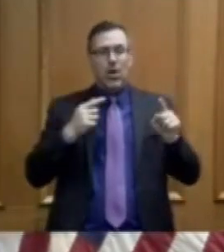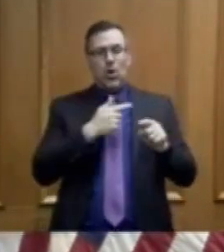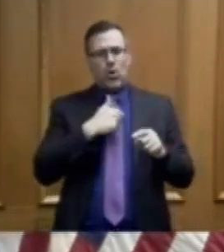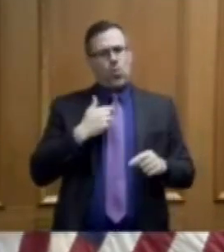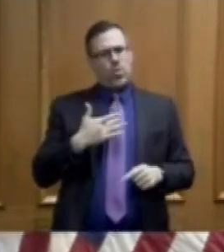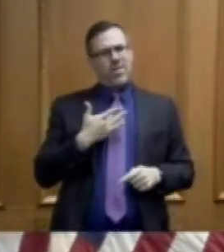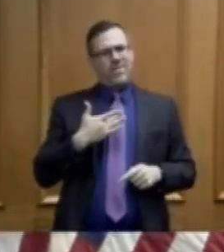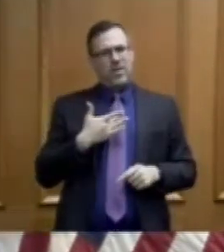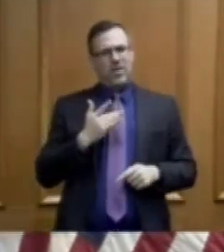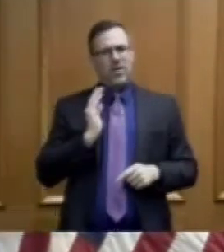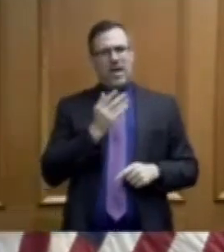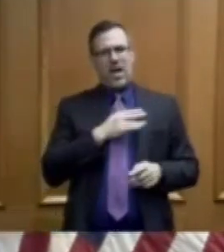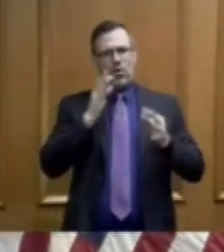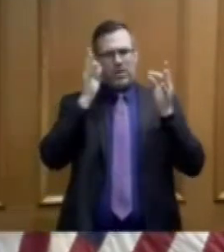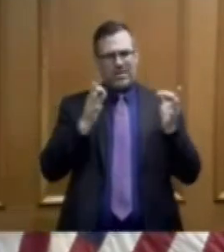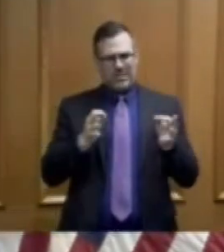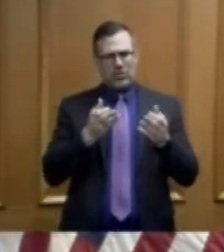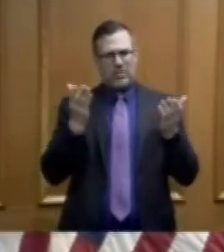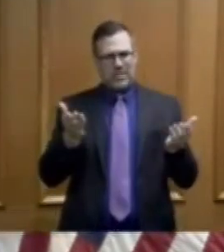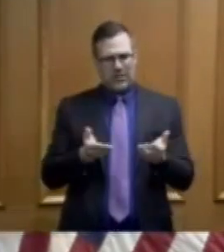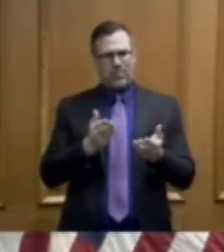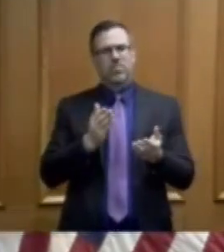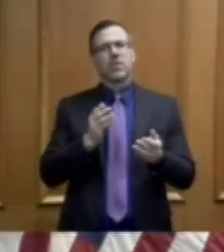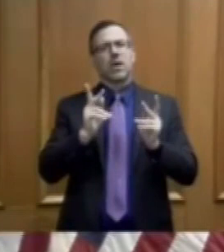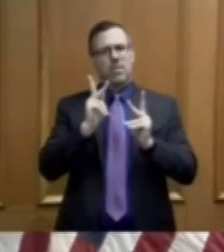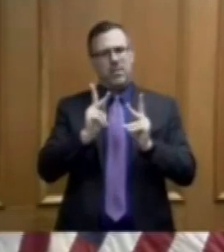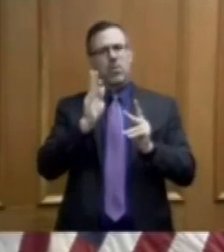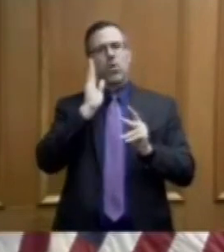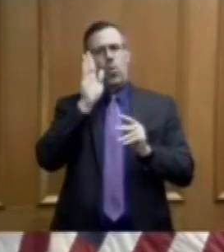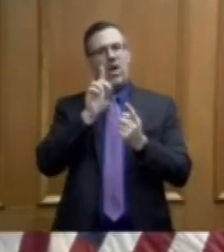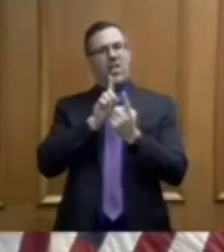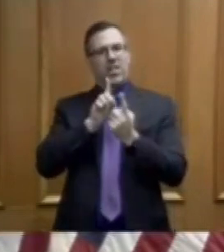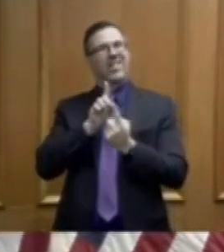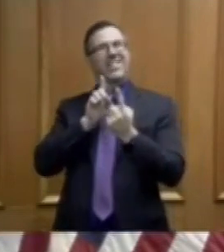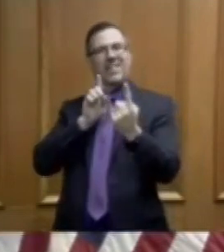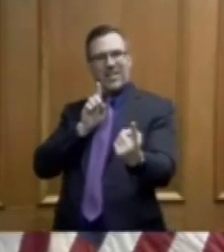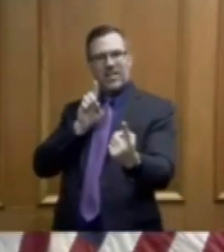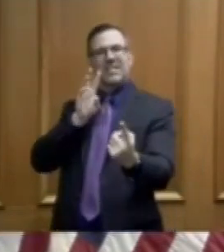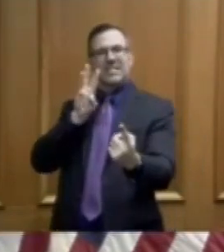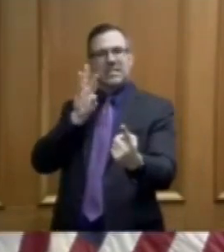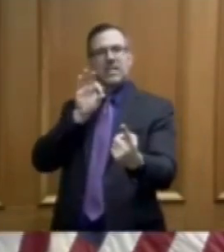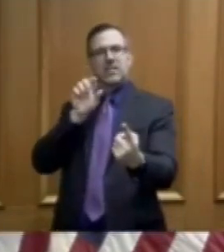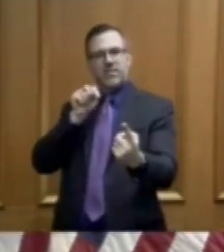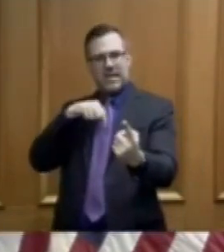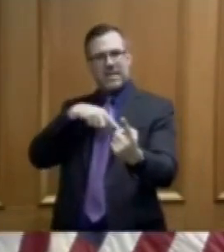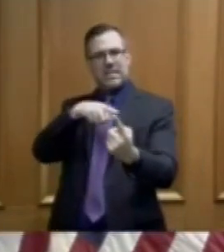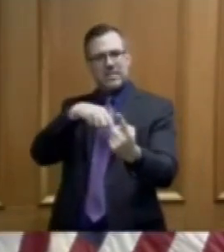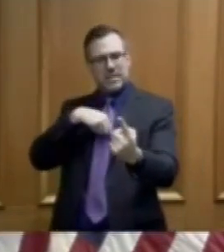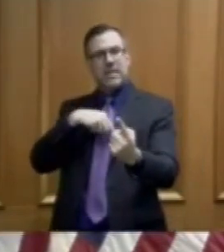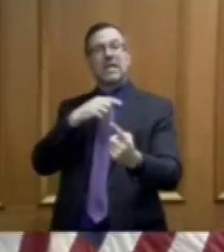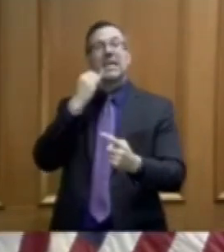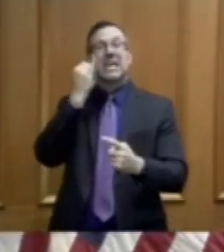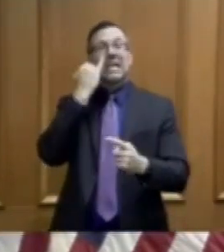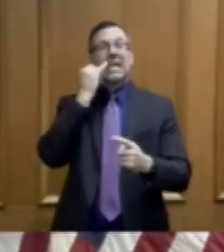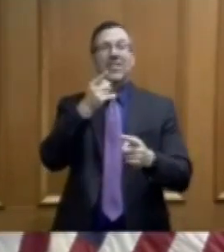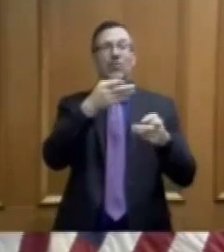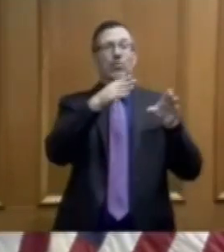impact in the ability for people to social distance. When you close all non-essential businesses in every corner of the